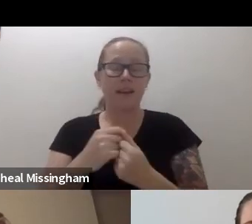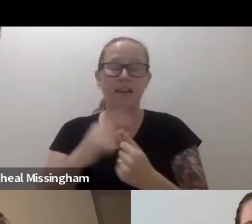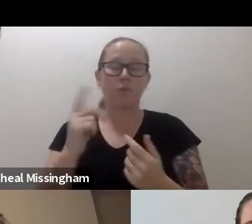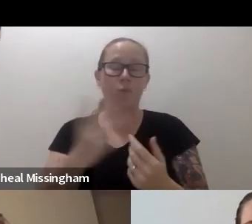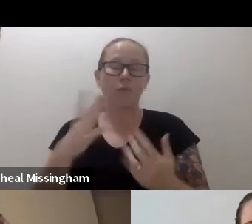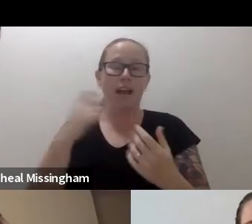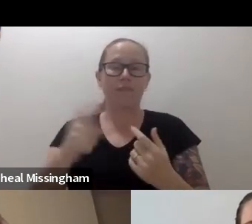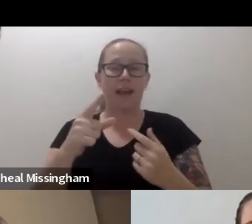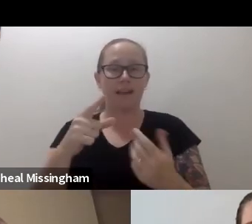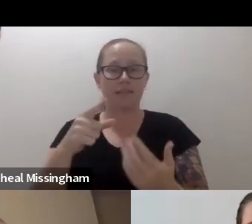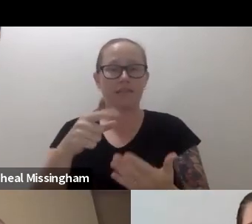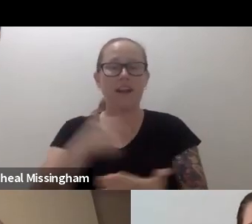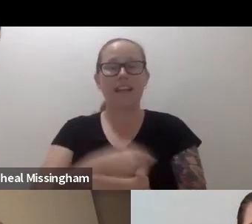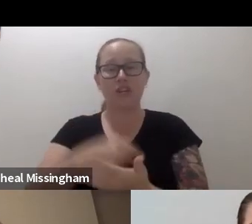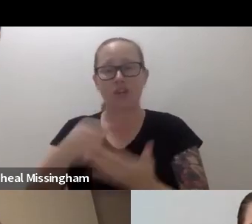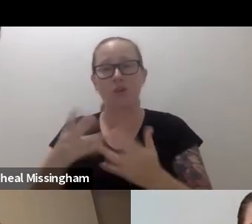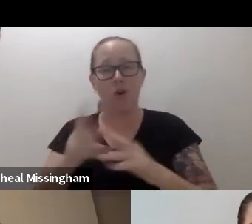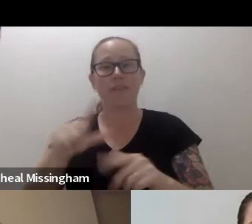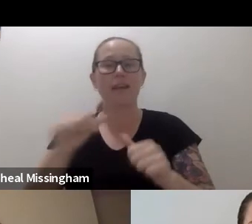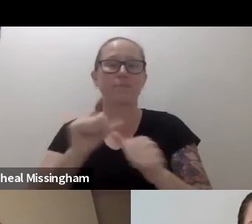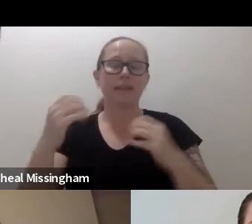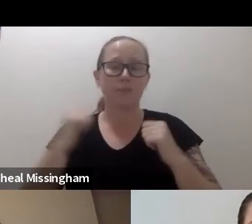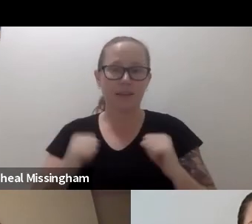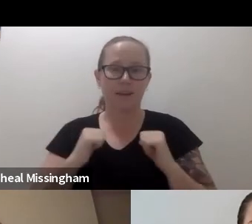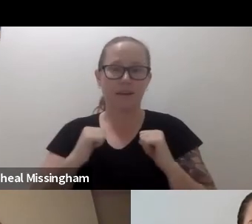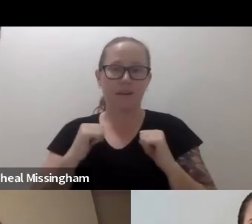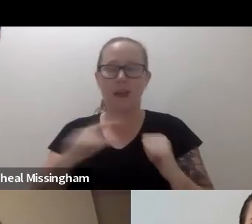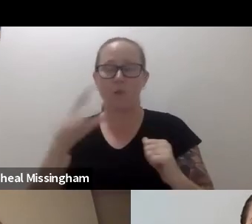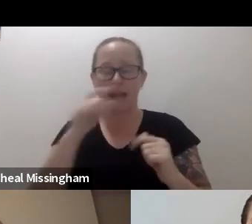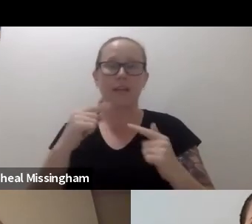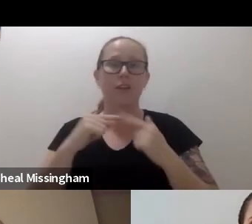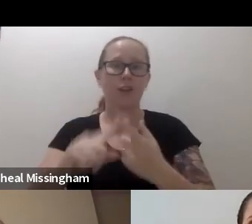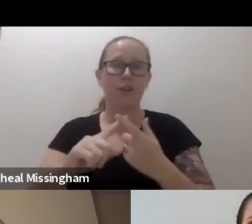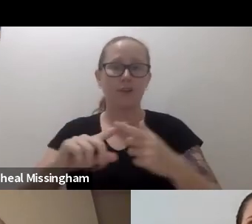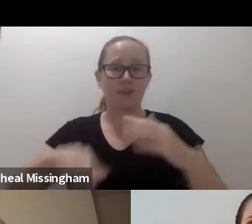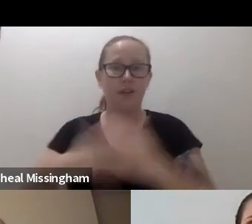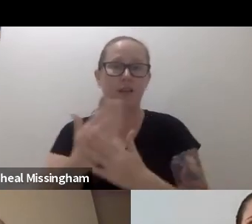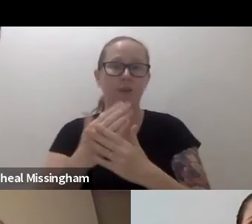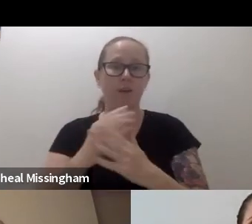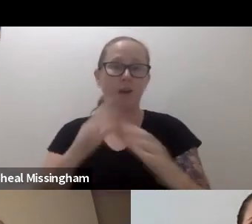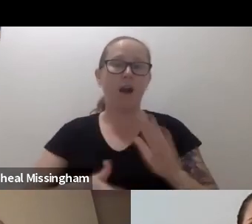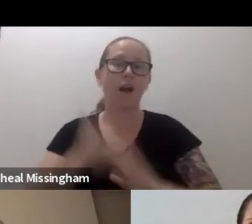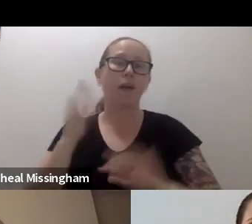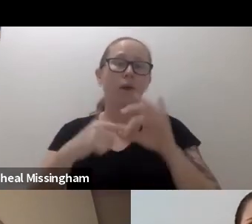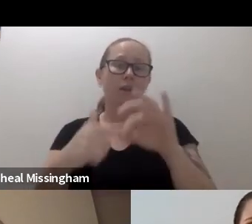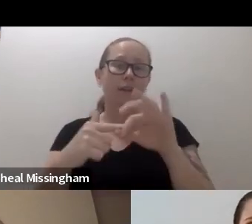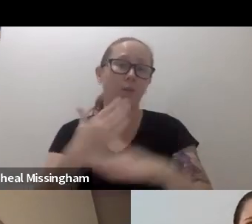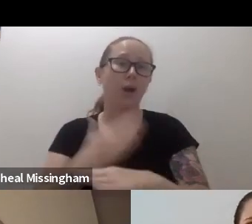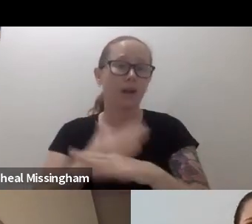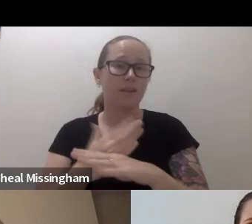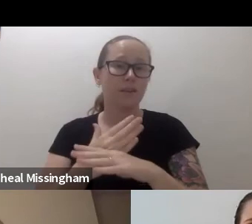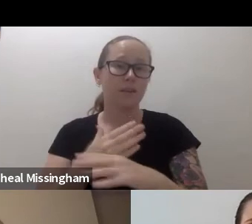It means once we have that foundation of that best plastic, then we can continue to develop a high